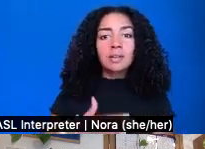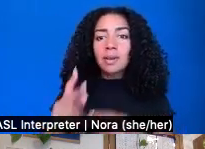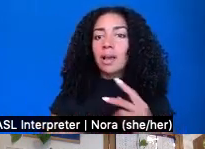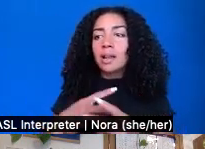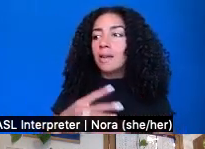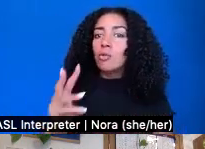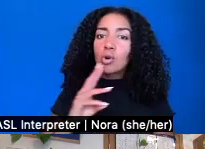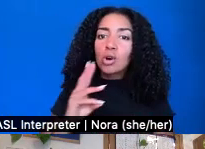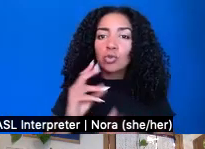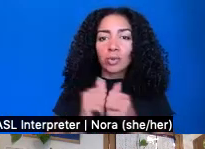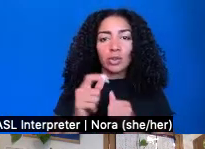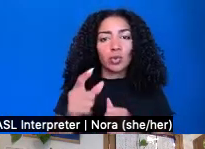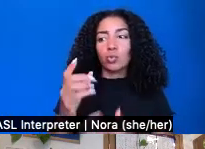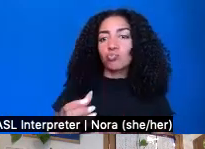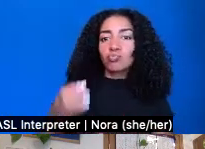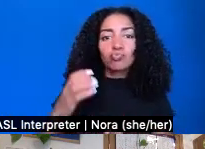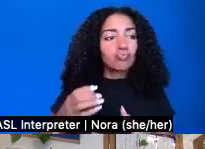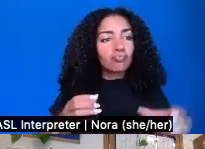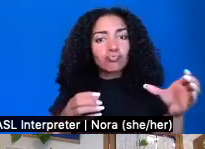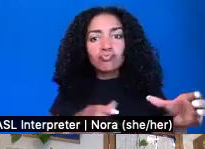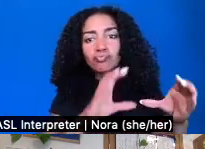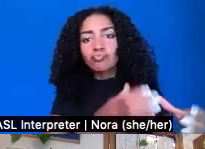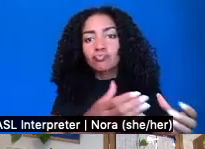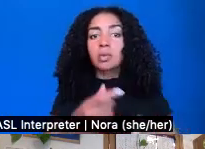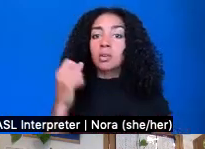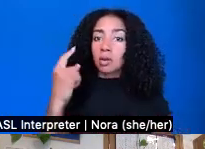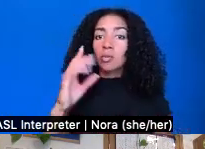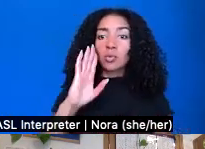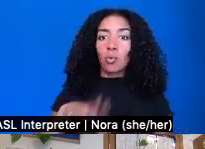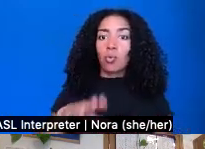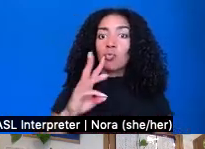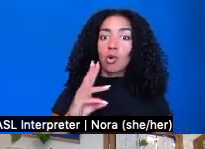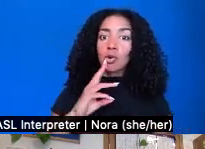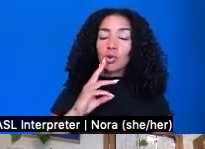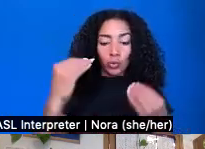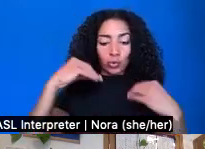does water come into our bodies as our first medicine, but it's able to